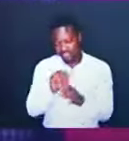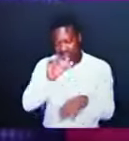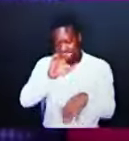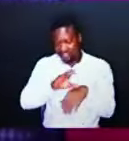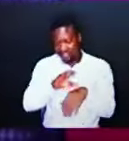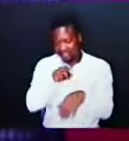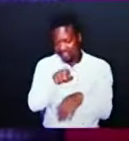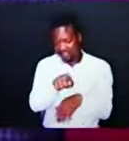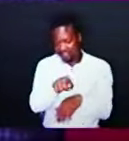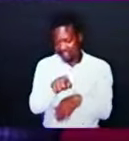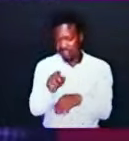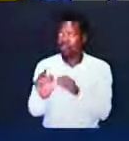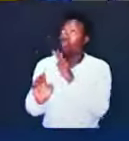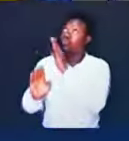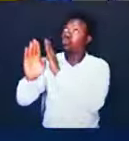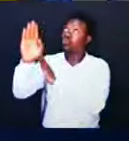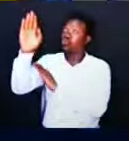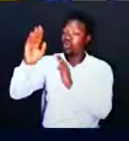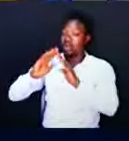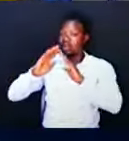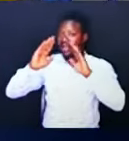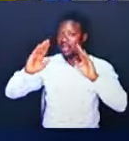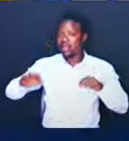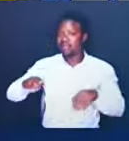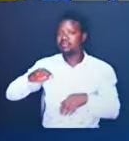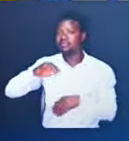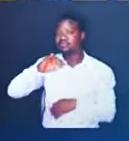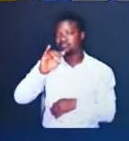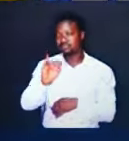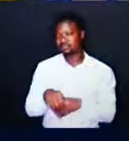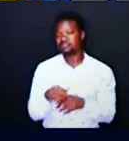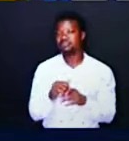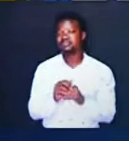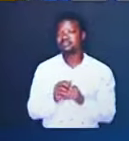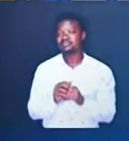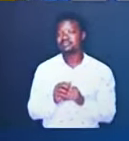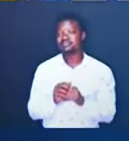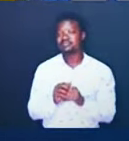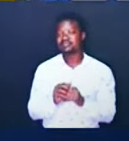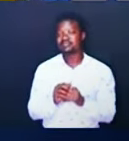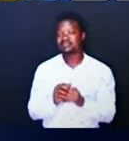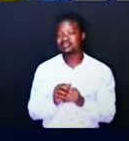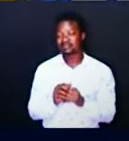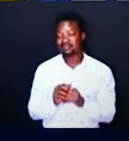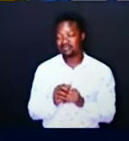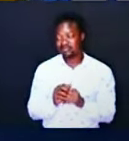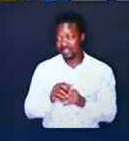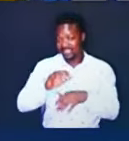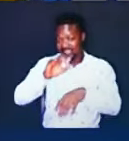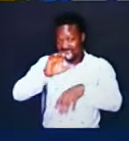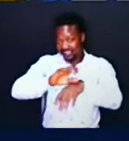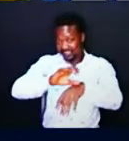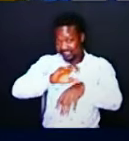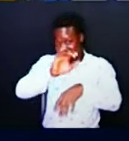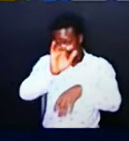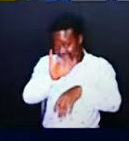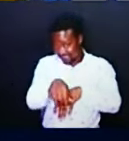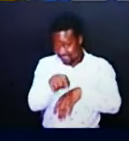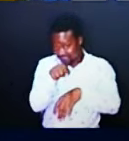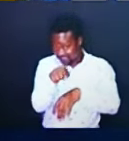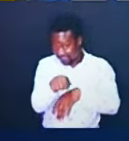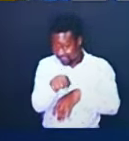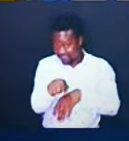is the household of God. As somewhere debio ewo asafu yi hubio ene se san nipa kuo fufure